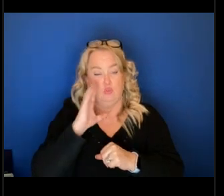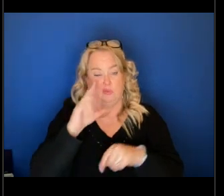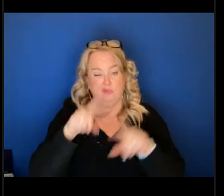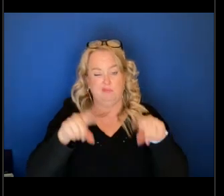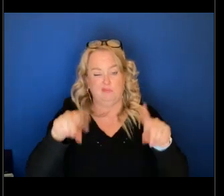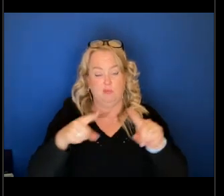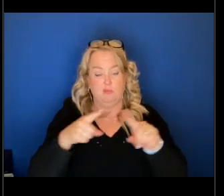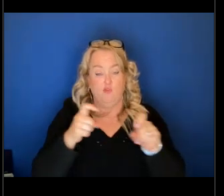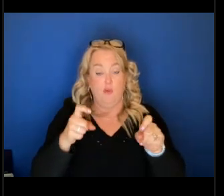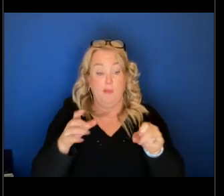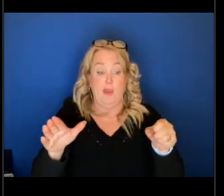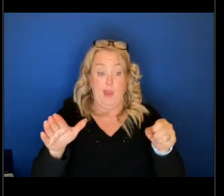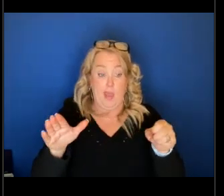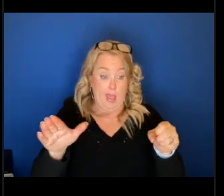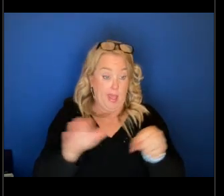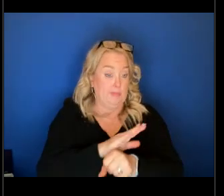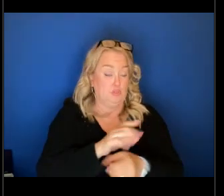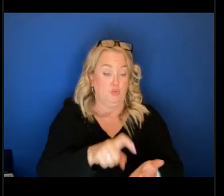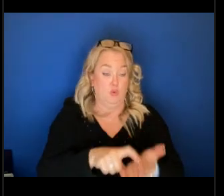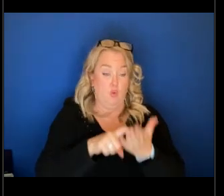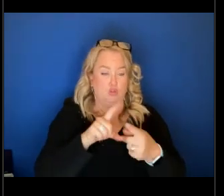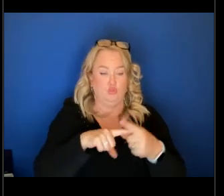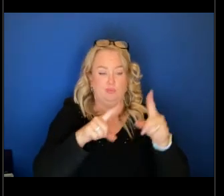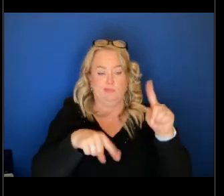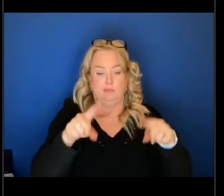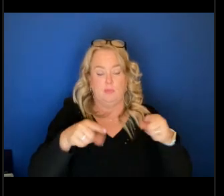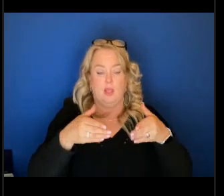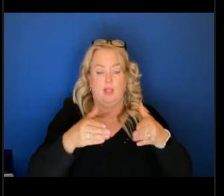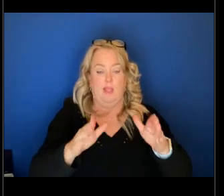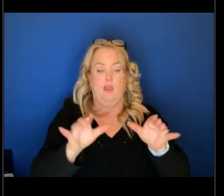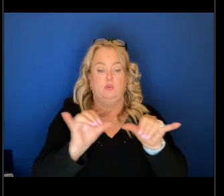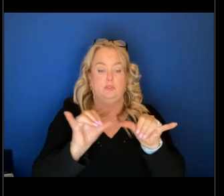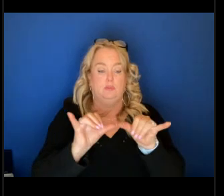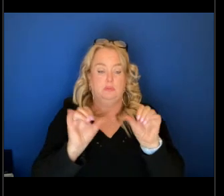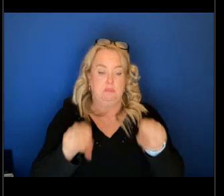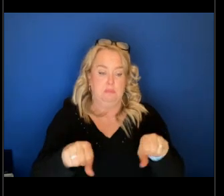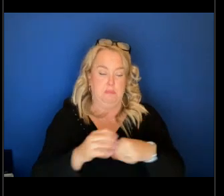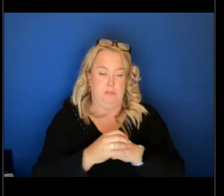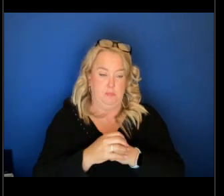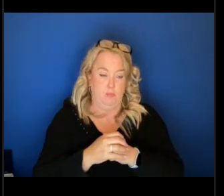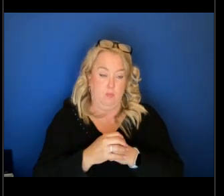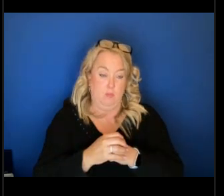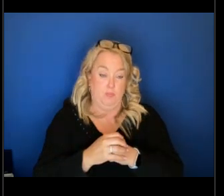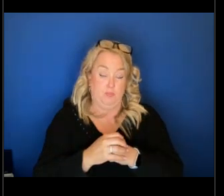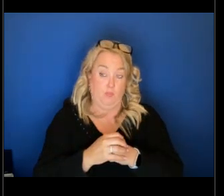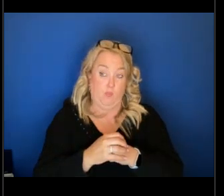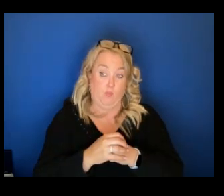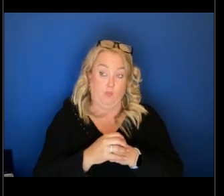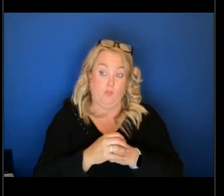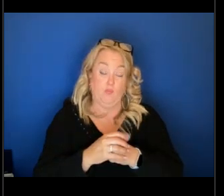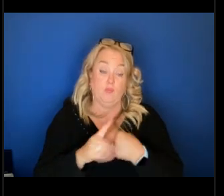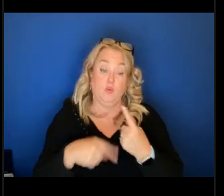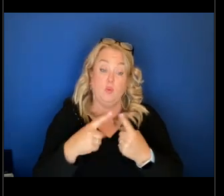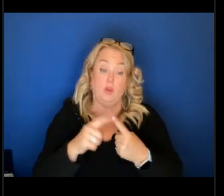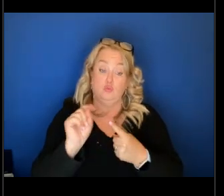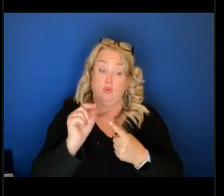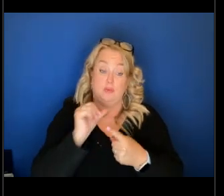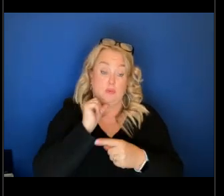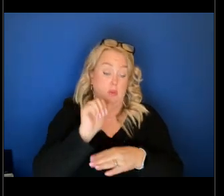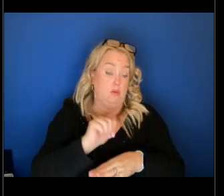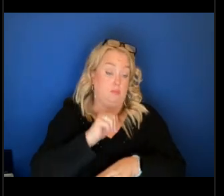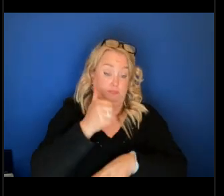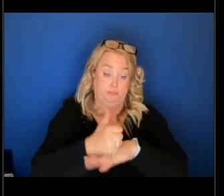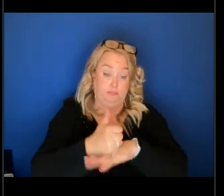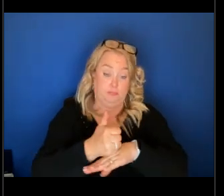an absolute requirement to a range of allowable distances. When a toilet is